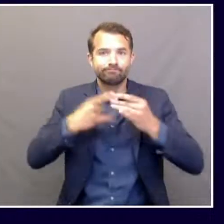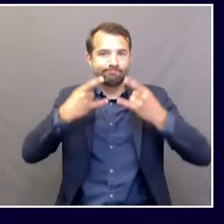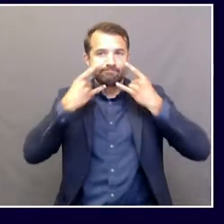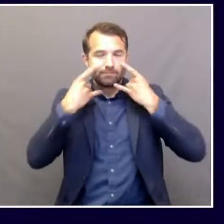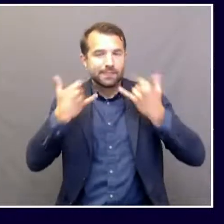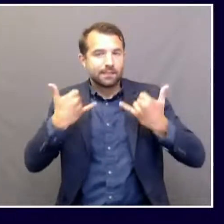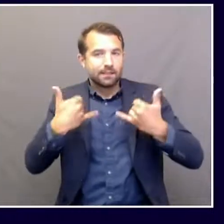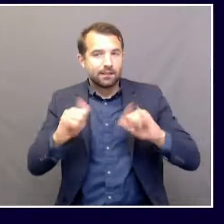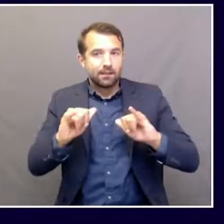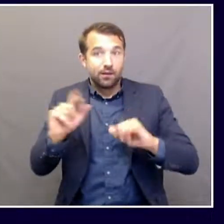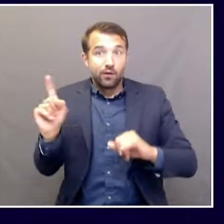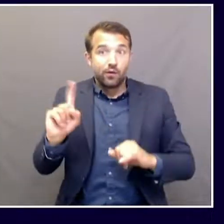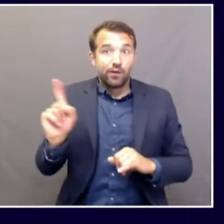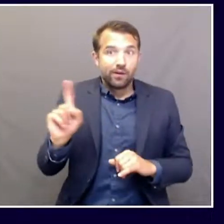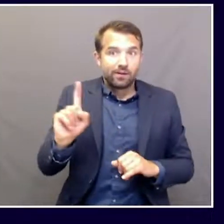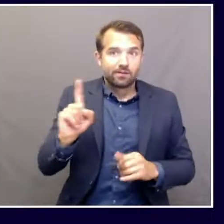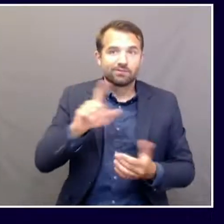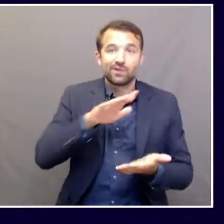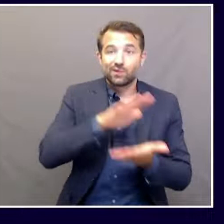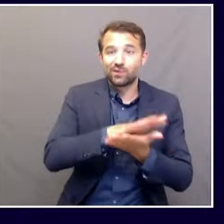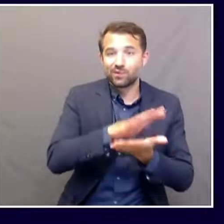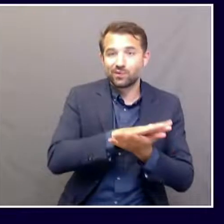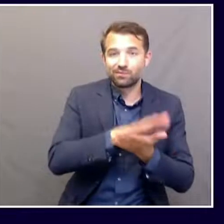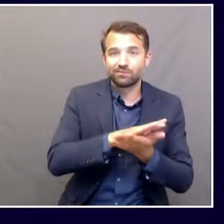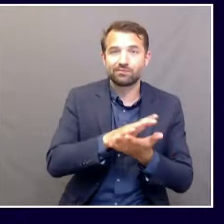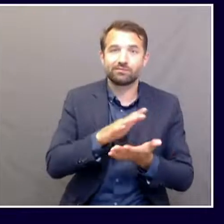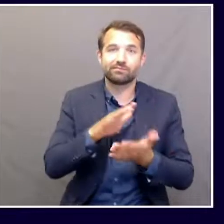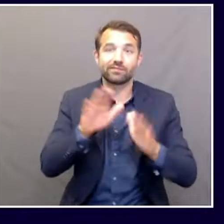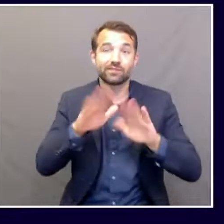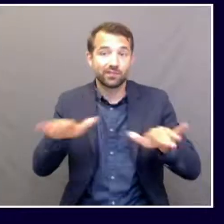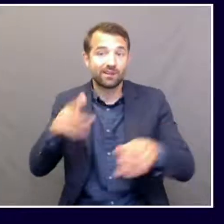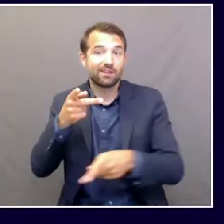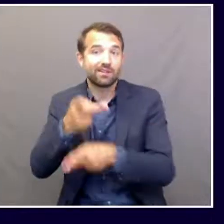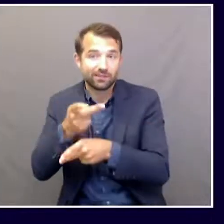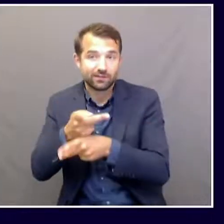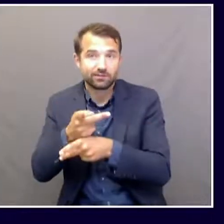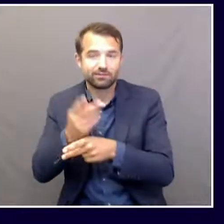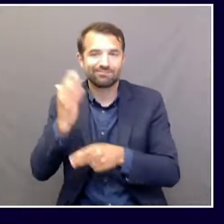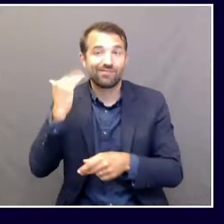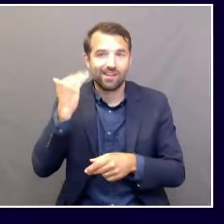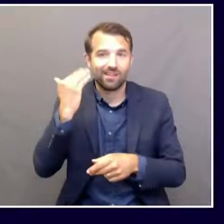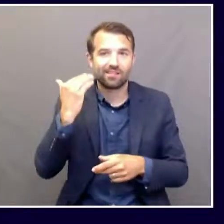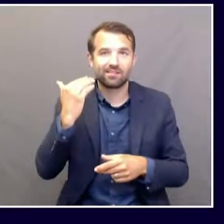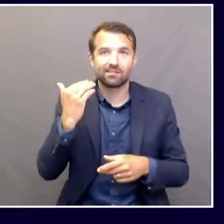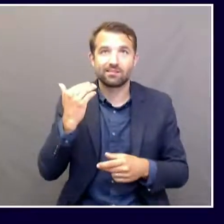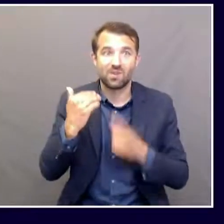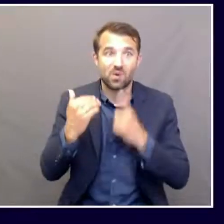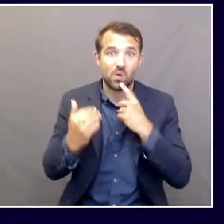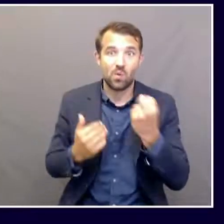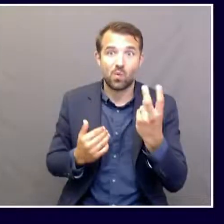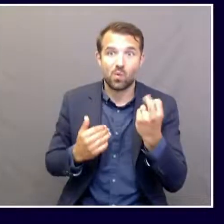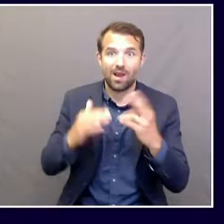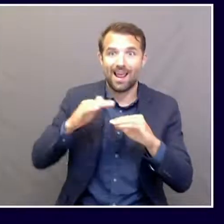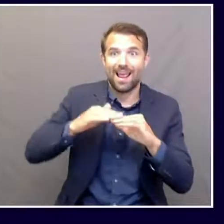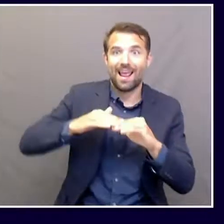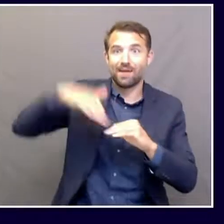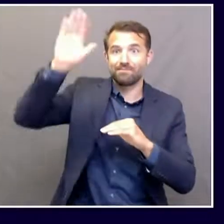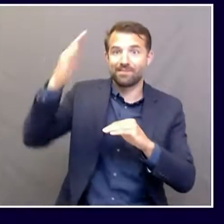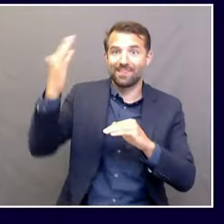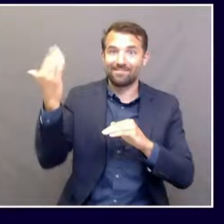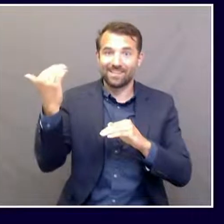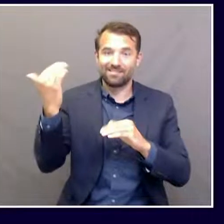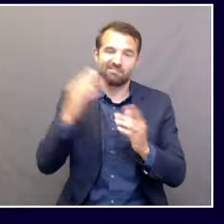in schools, and that's because right now, even those 12 to 15-year-olds that are getting their vaccines, they're not yet